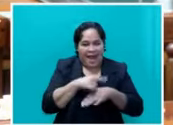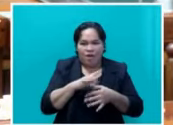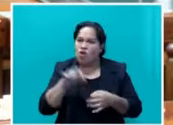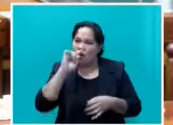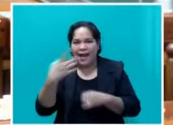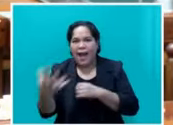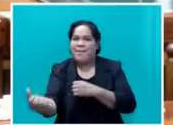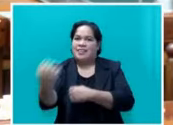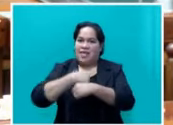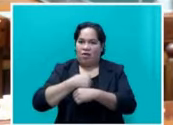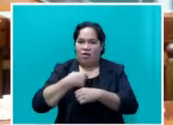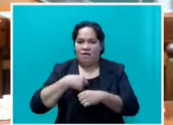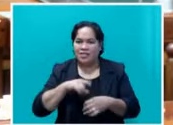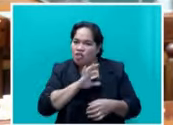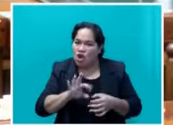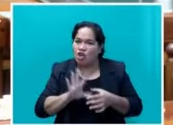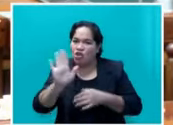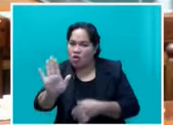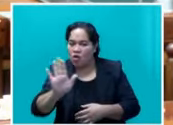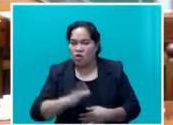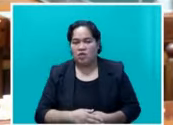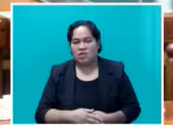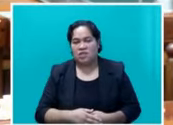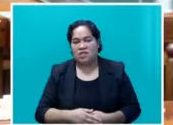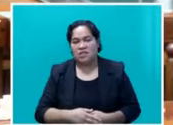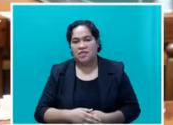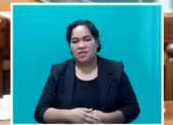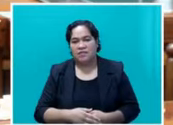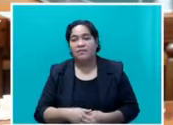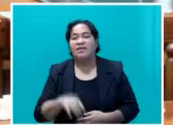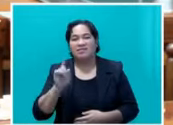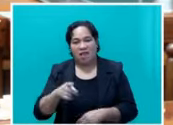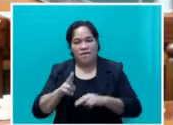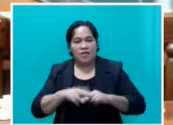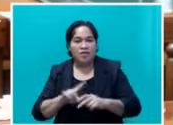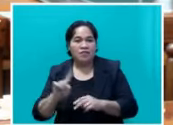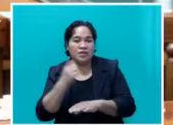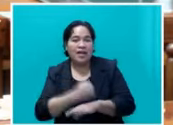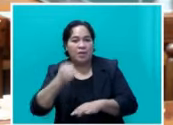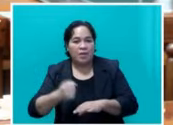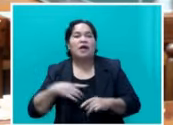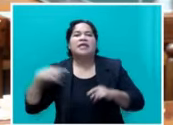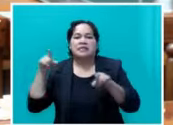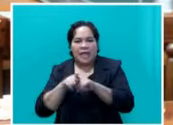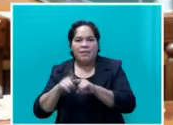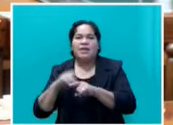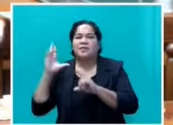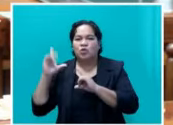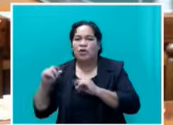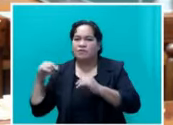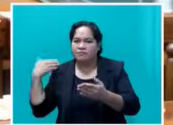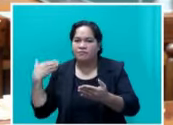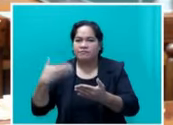something that does not belong to you. And this is what the Fiji First Government has been doing, Honorable Speaker.